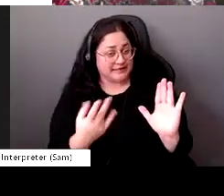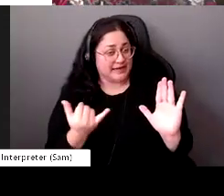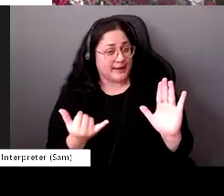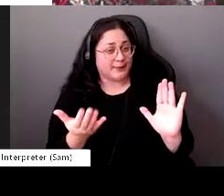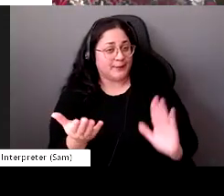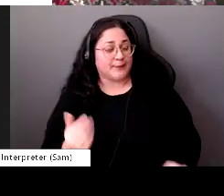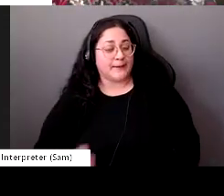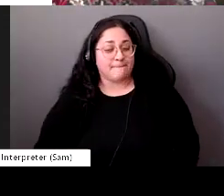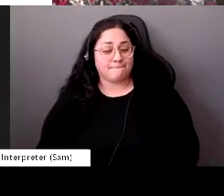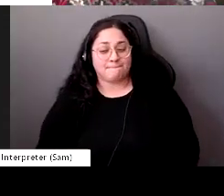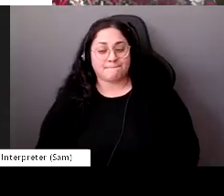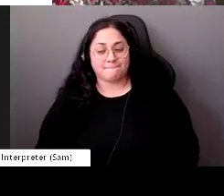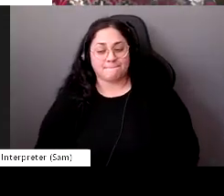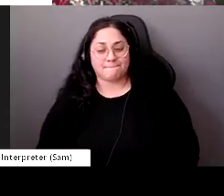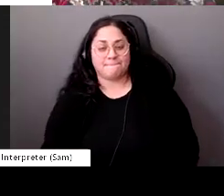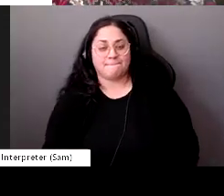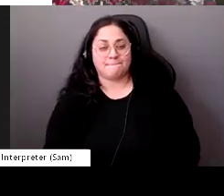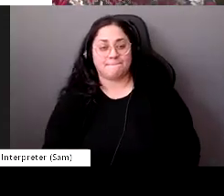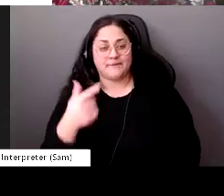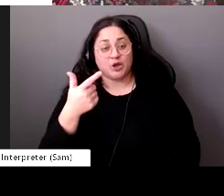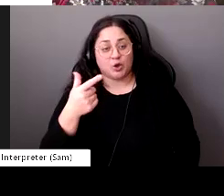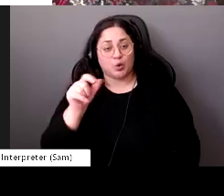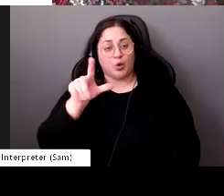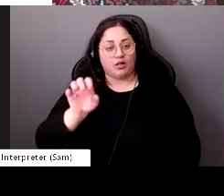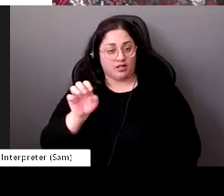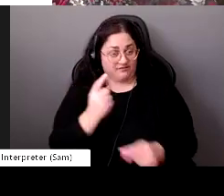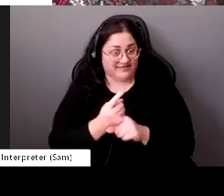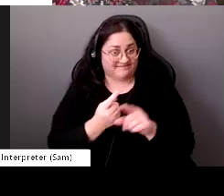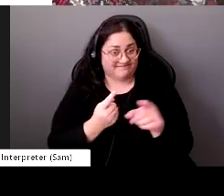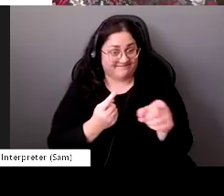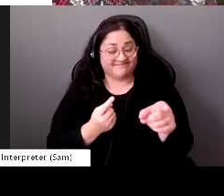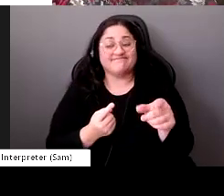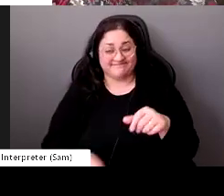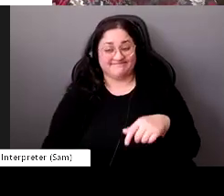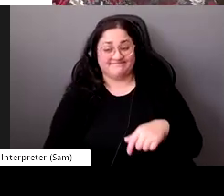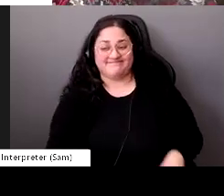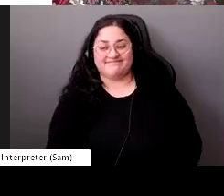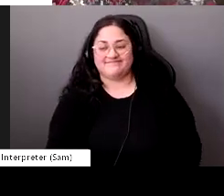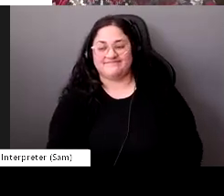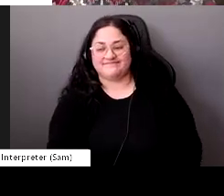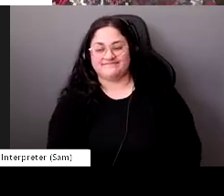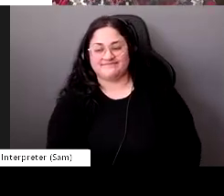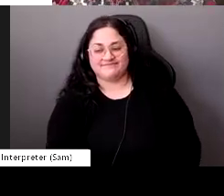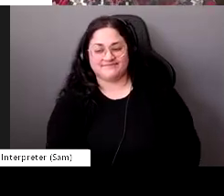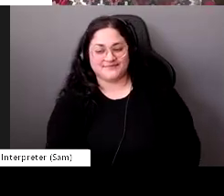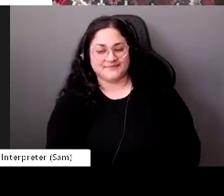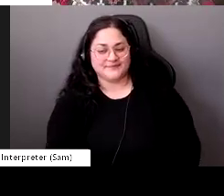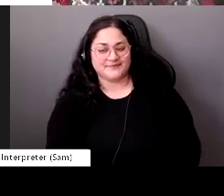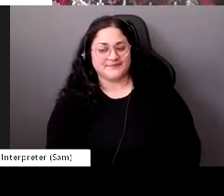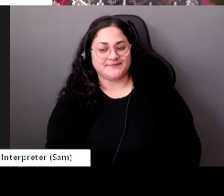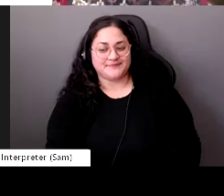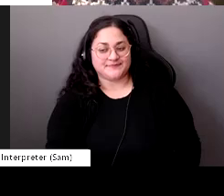a Google screen, right? Yes. So we see. Excellent.